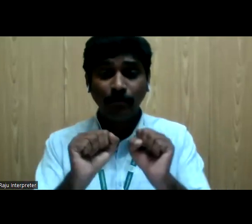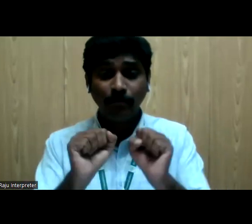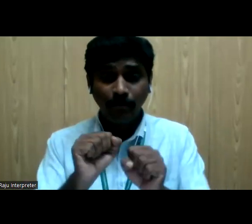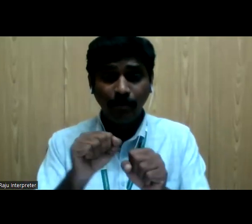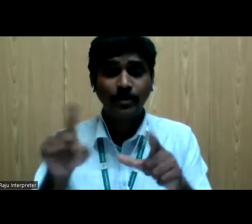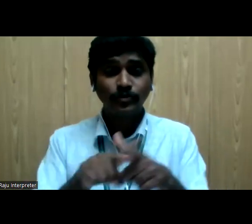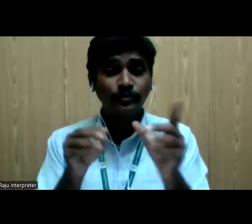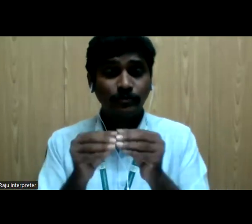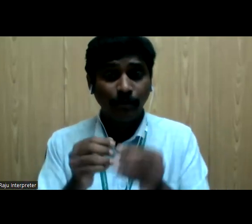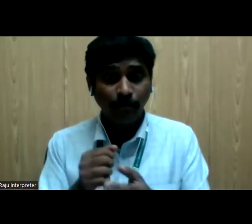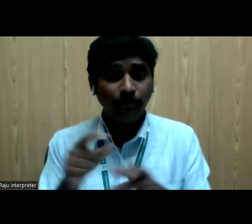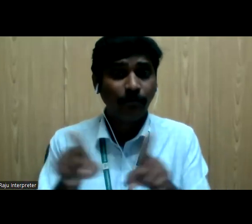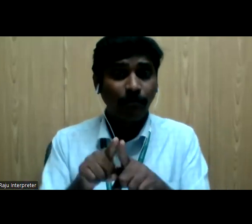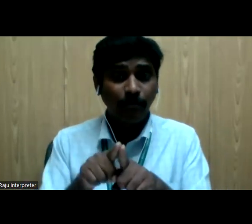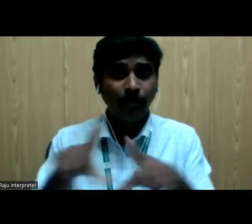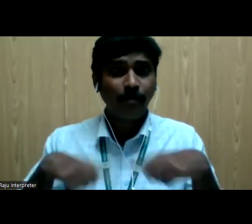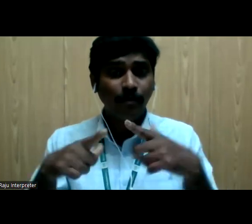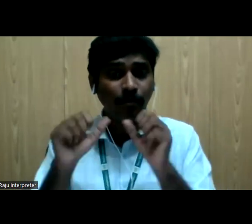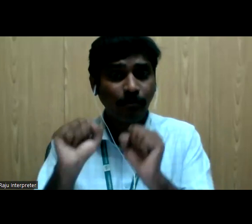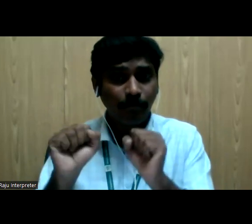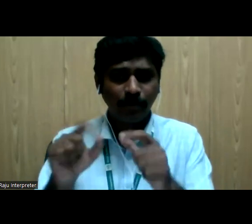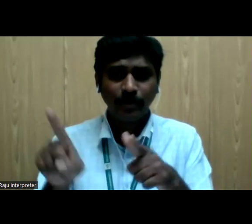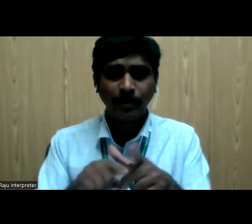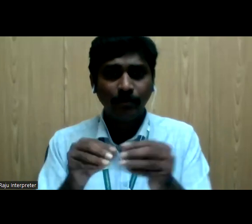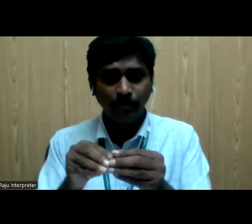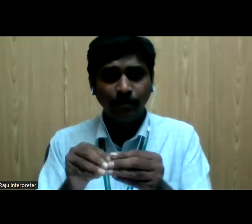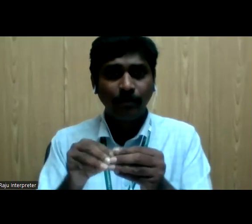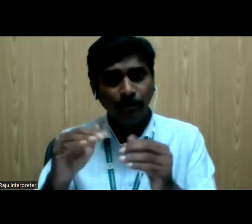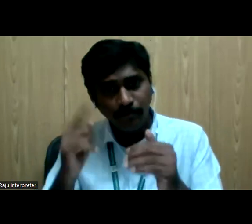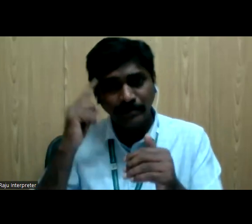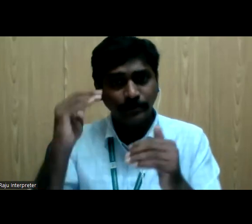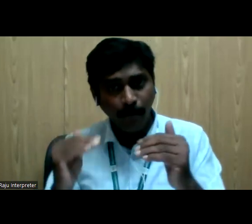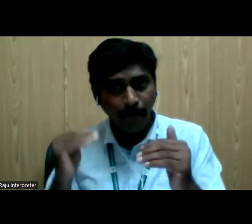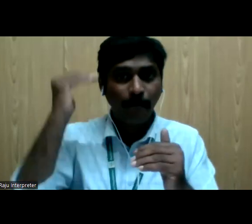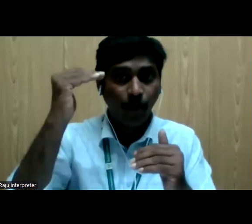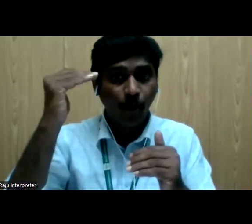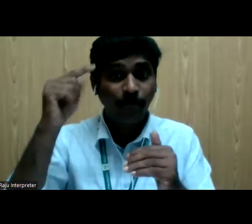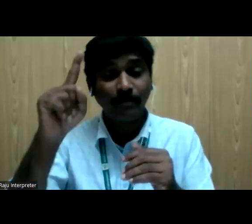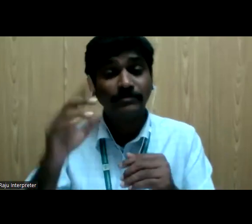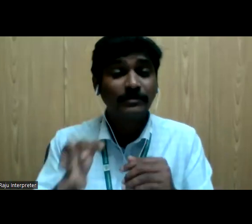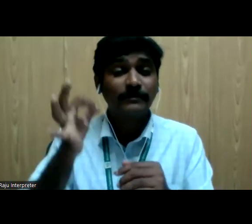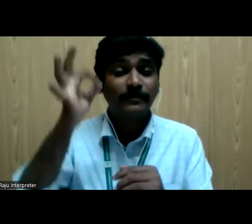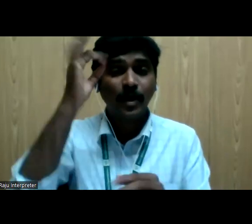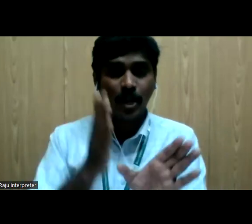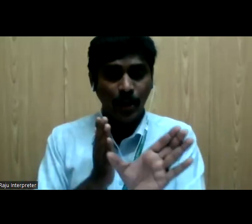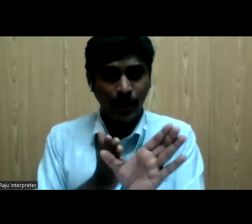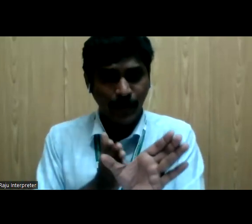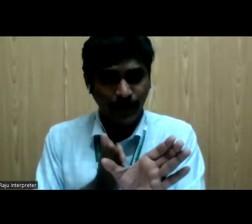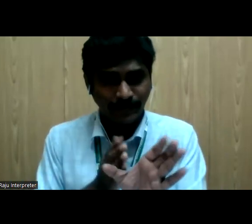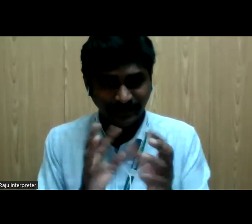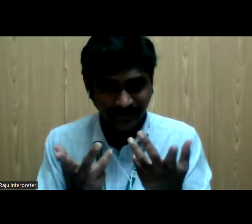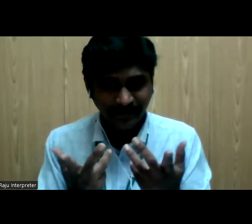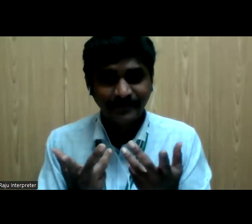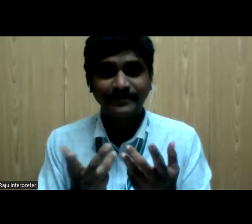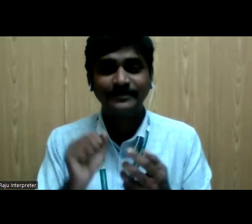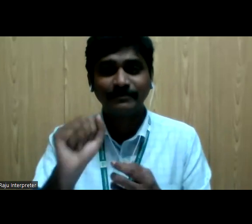livelihoods, we have to look beyond just employability options. We are looking at career counseling. We are looking at entrepreneurship. We are looking